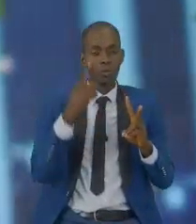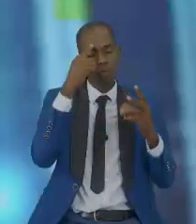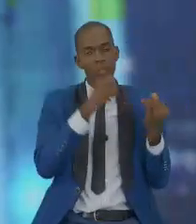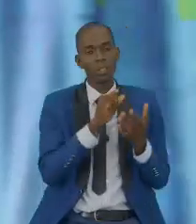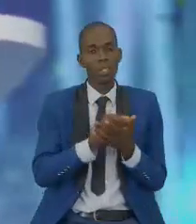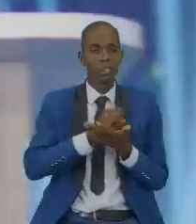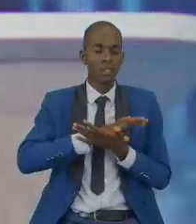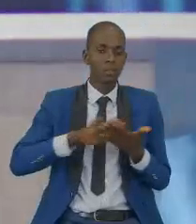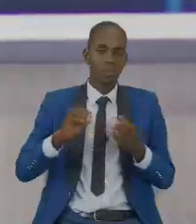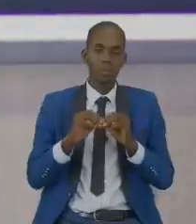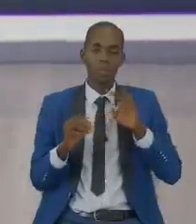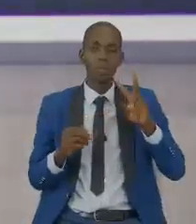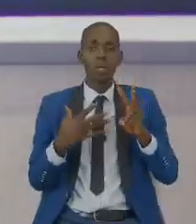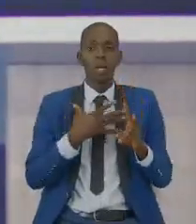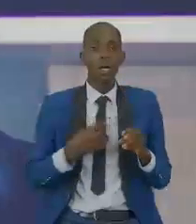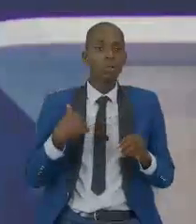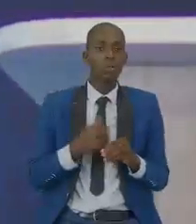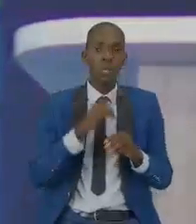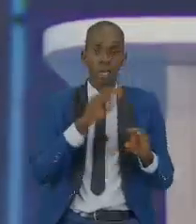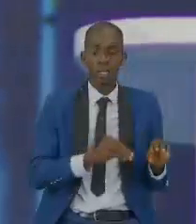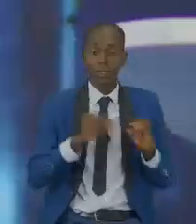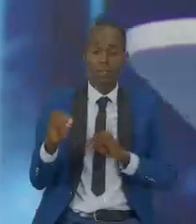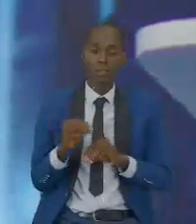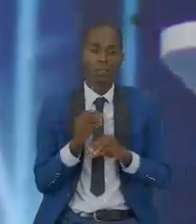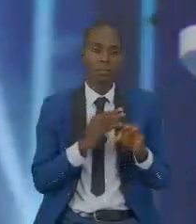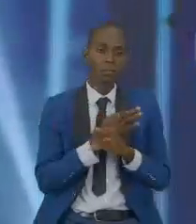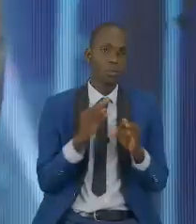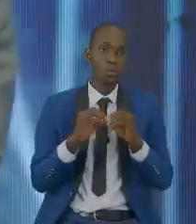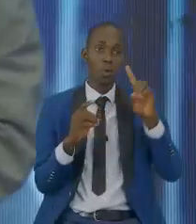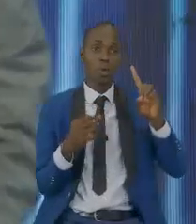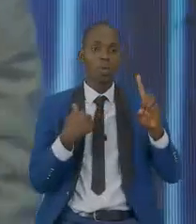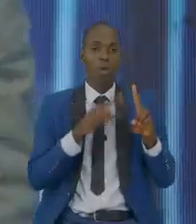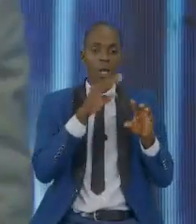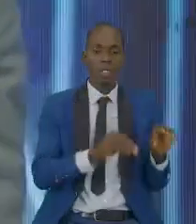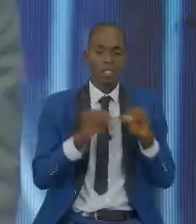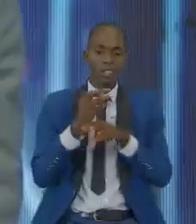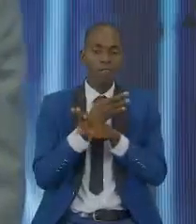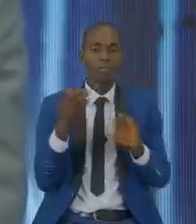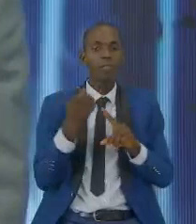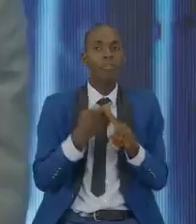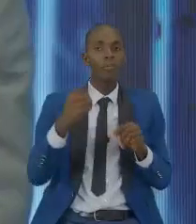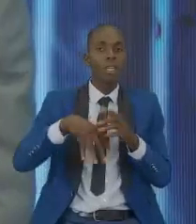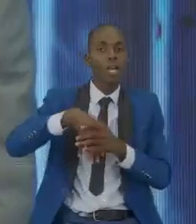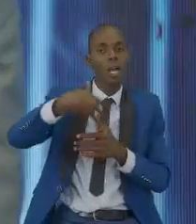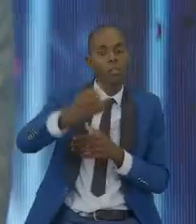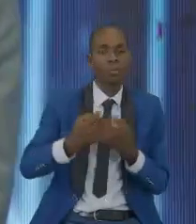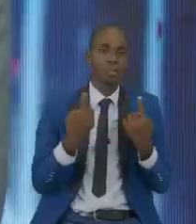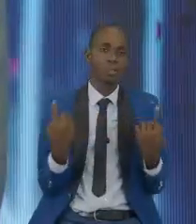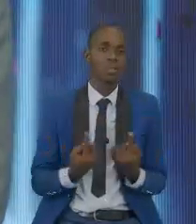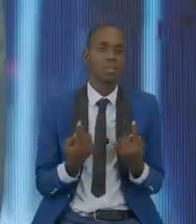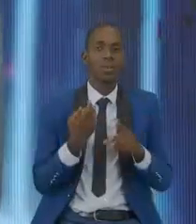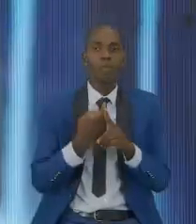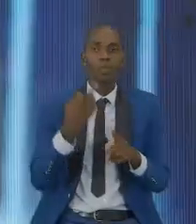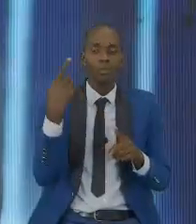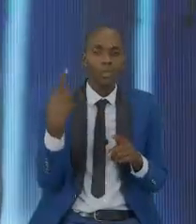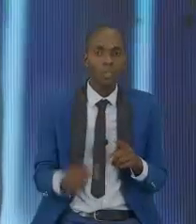and then we're set free. Set free, number one, we're set free from the external sin, from the